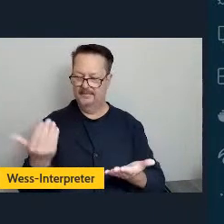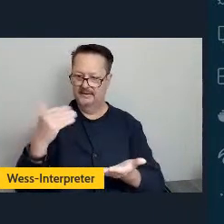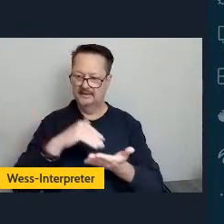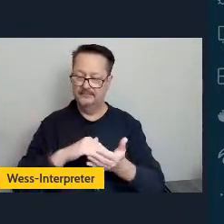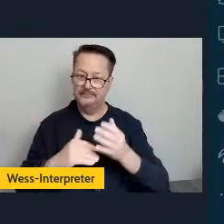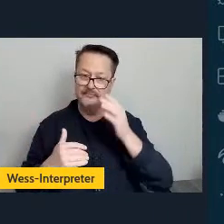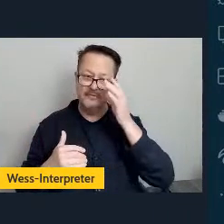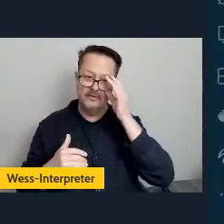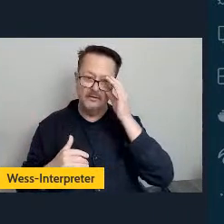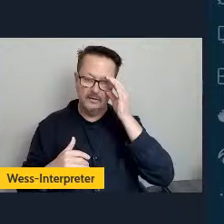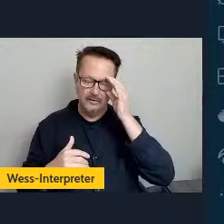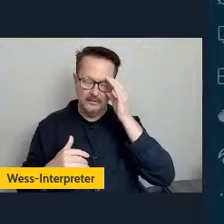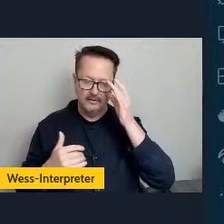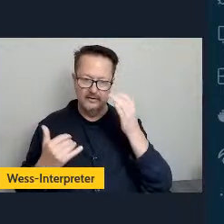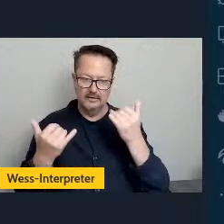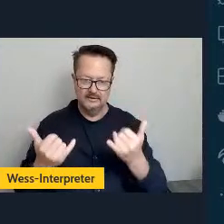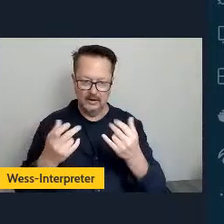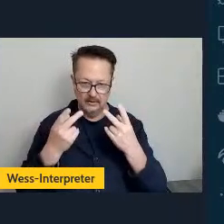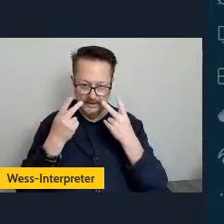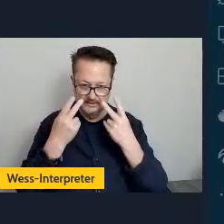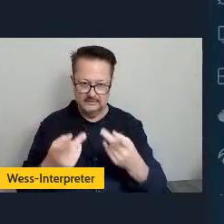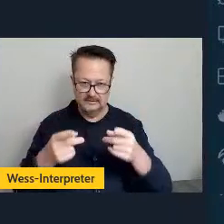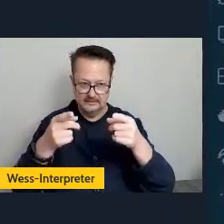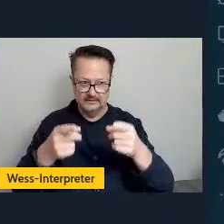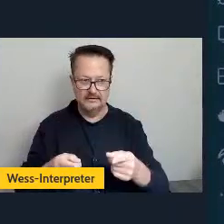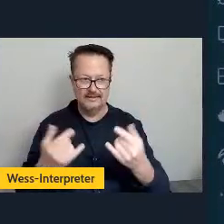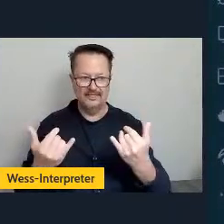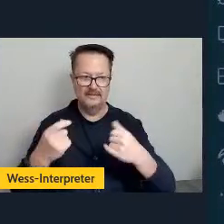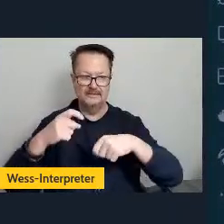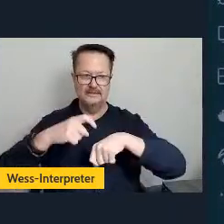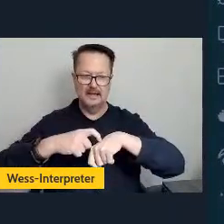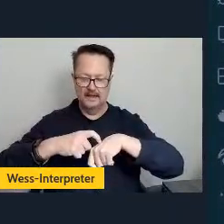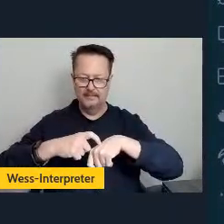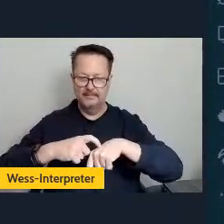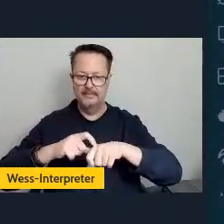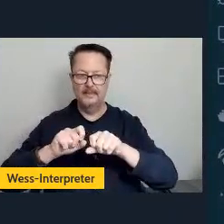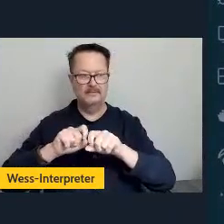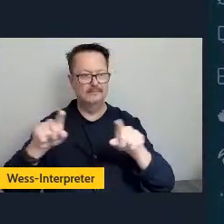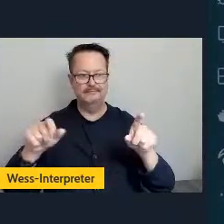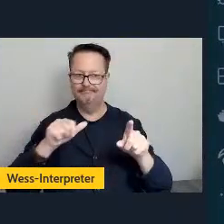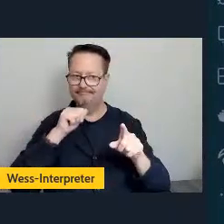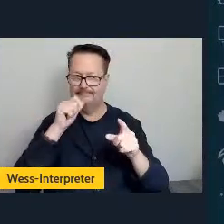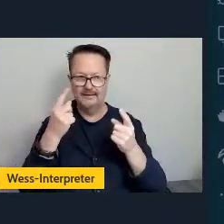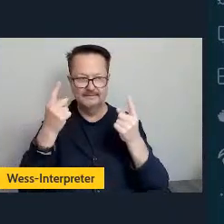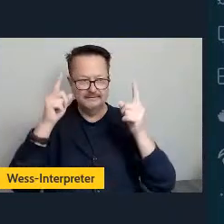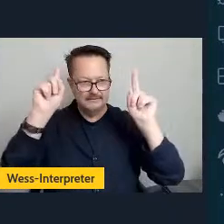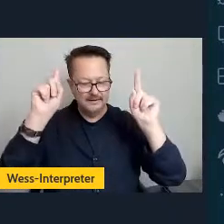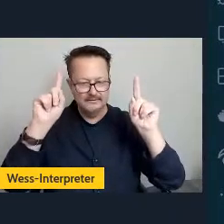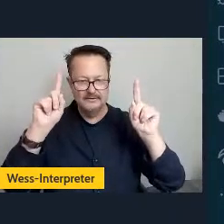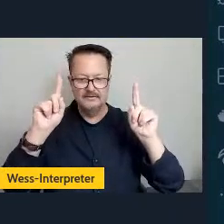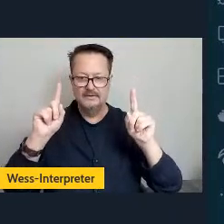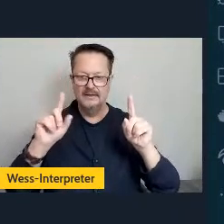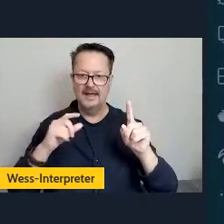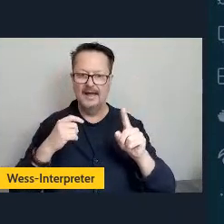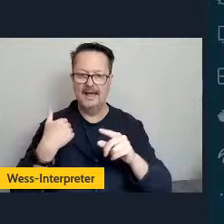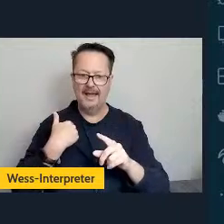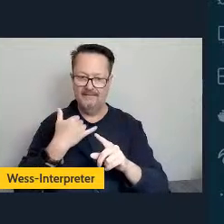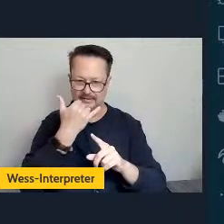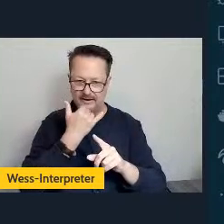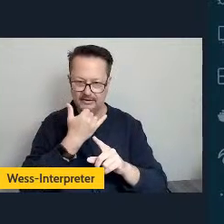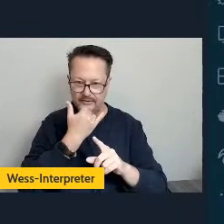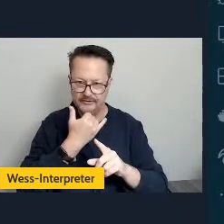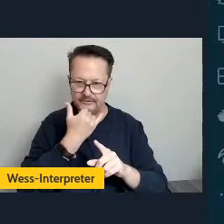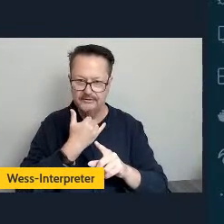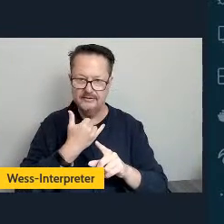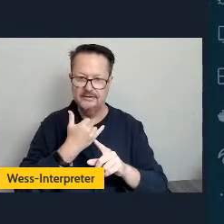Now we can see that this time the deployment was not successful. There was actually an error